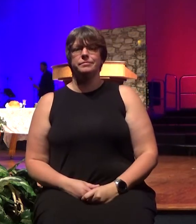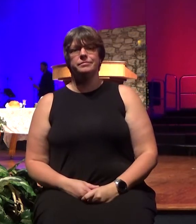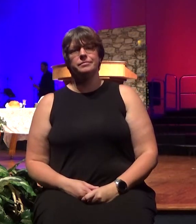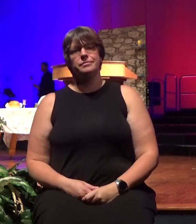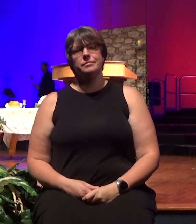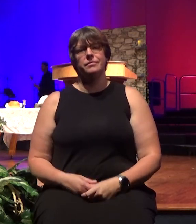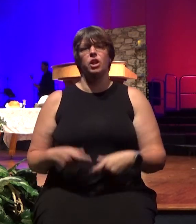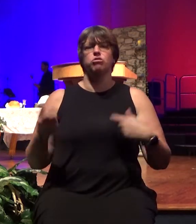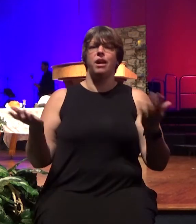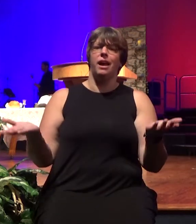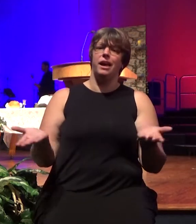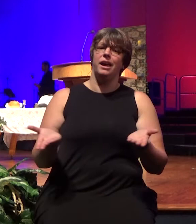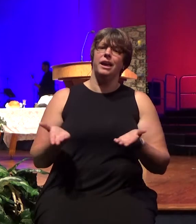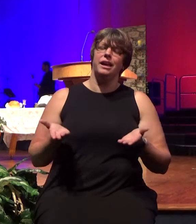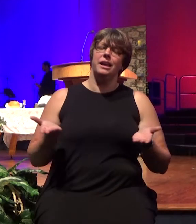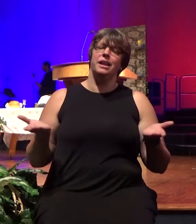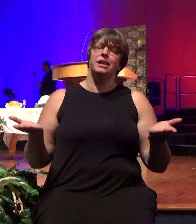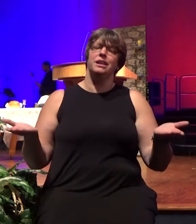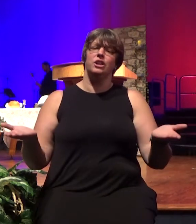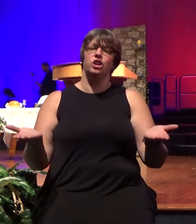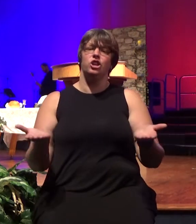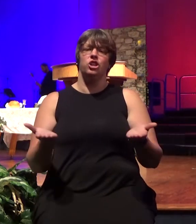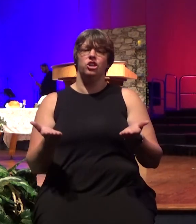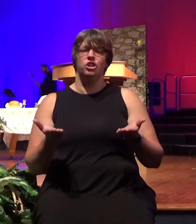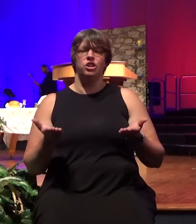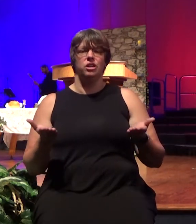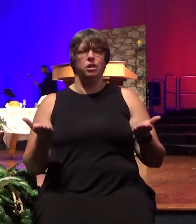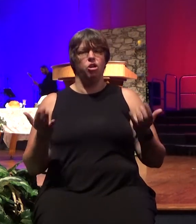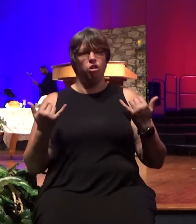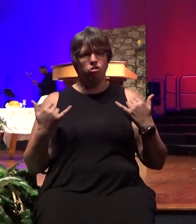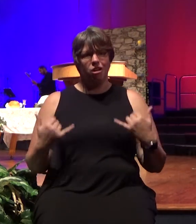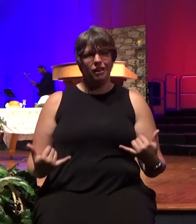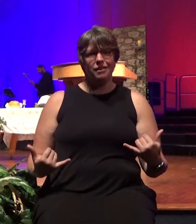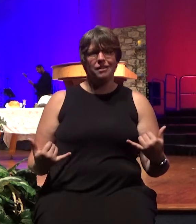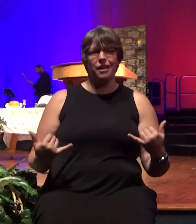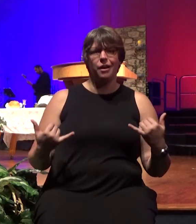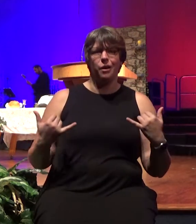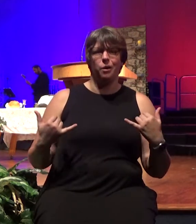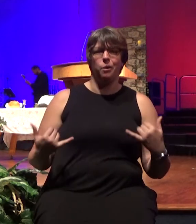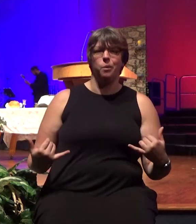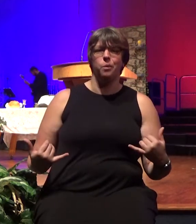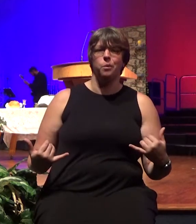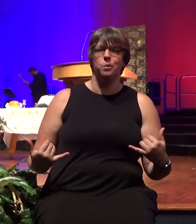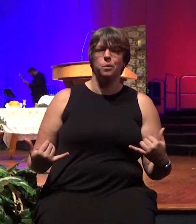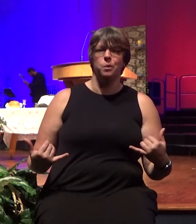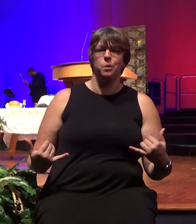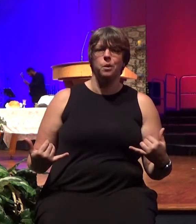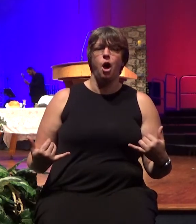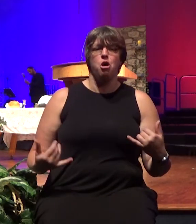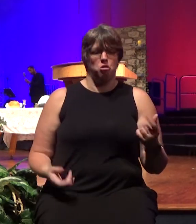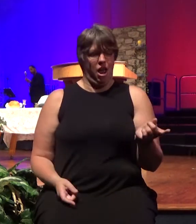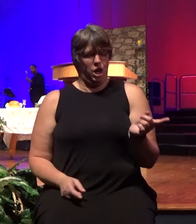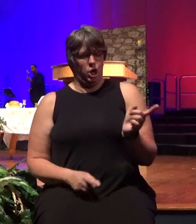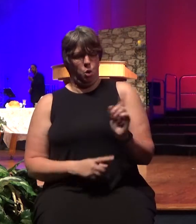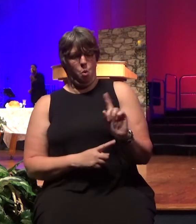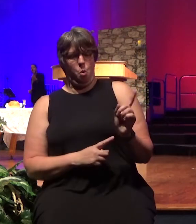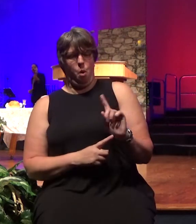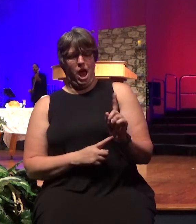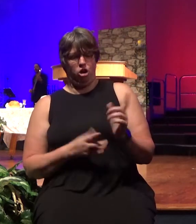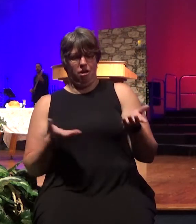When I pray, I feel my heart go